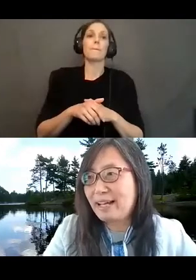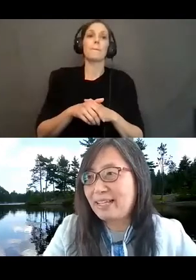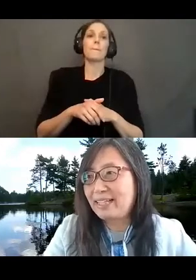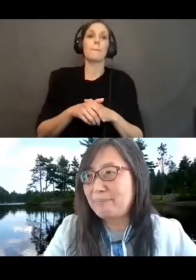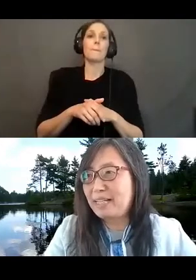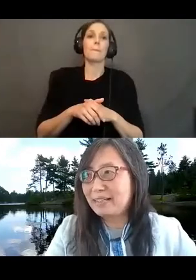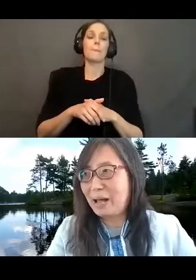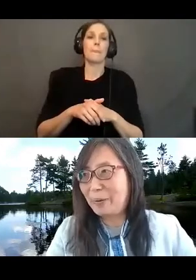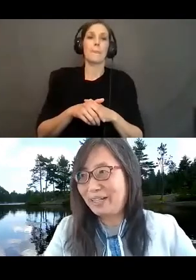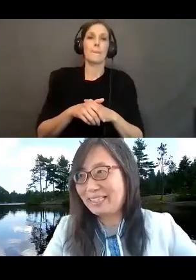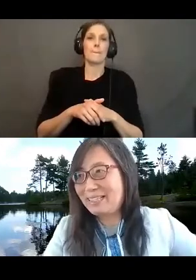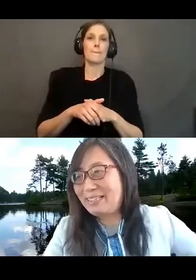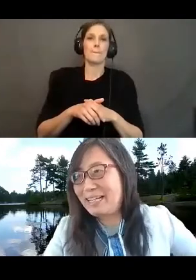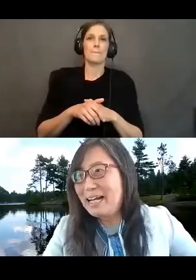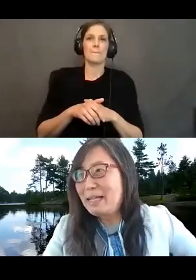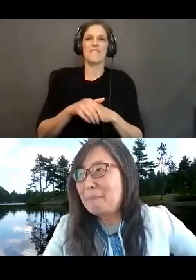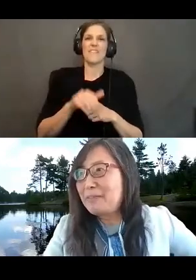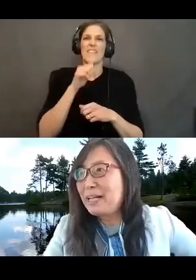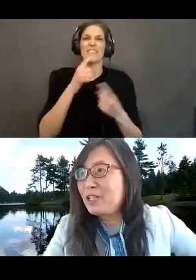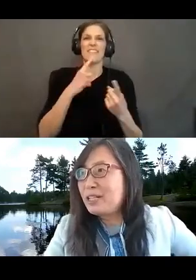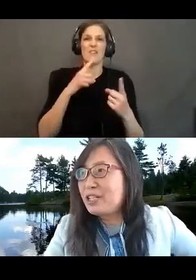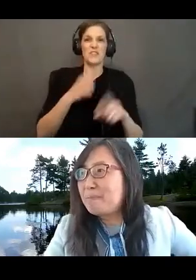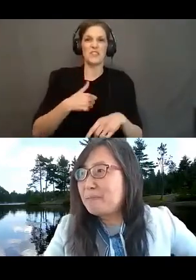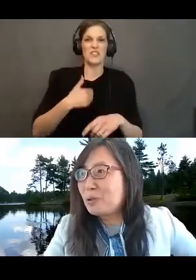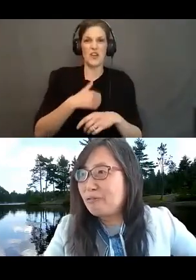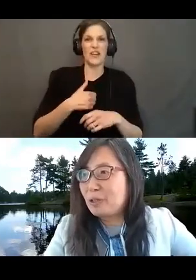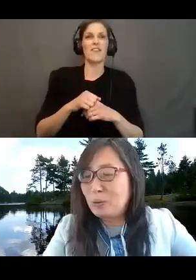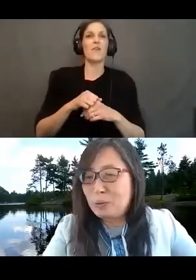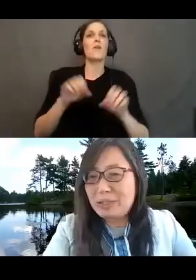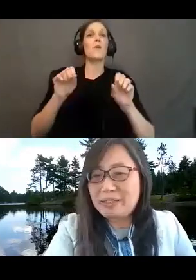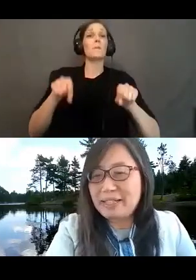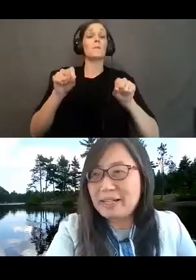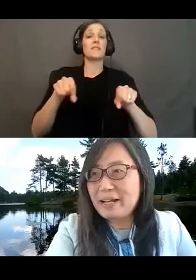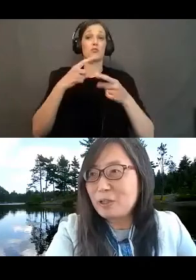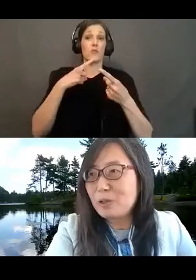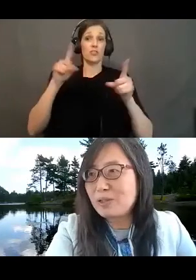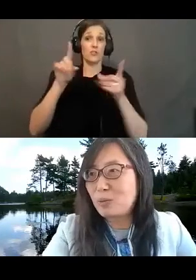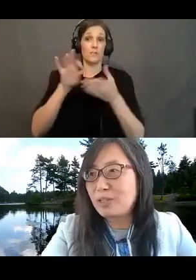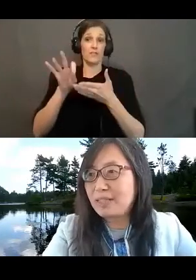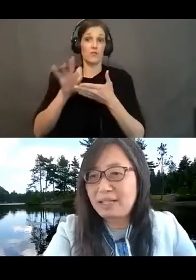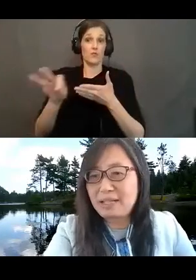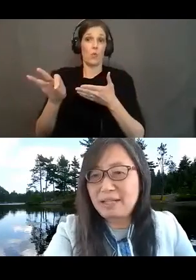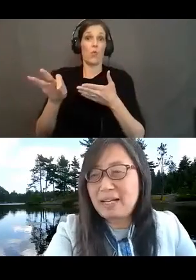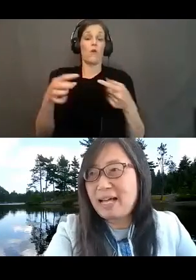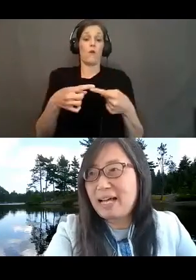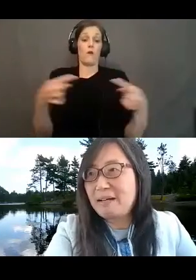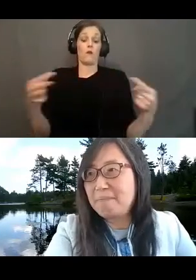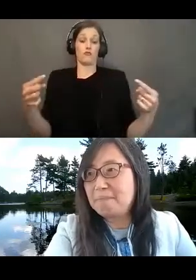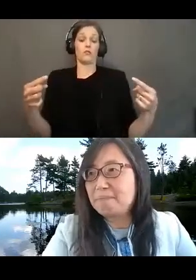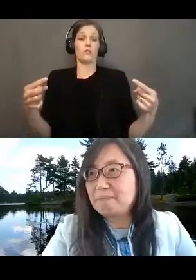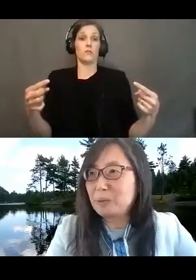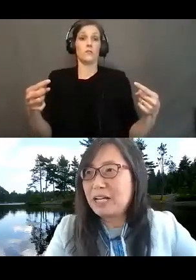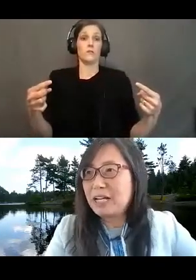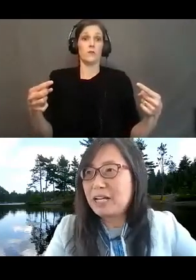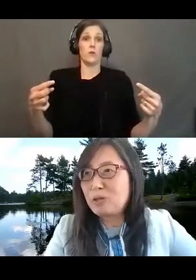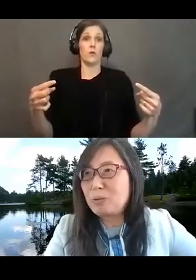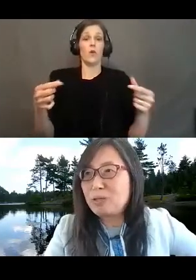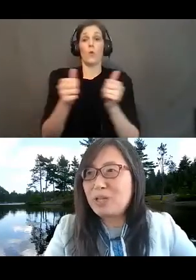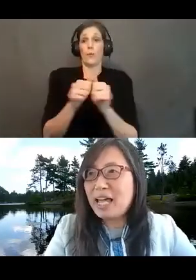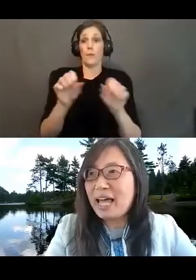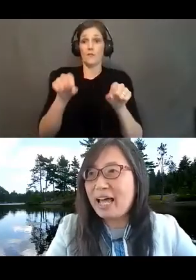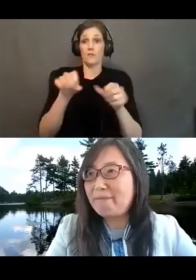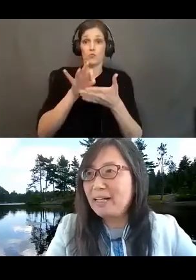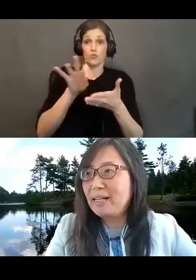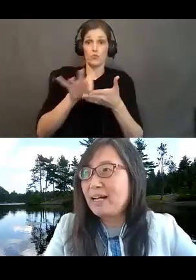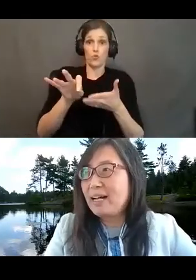Sorry, I didn't make that work. So the potential achievement score for Julio, in contrast with the potential score Julio